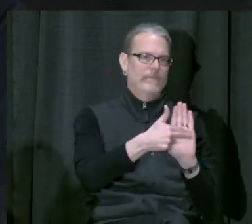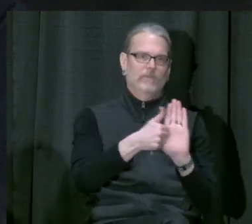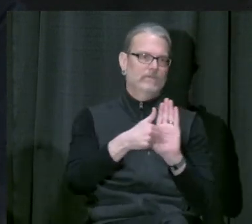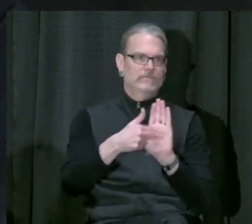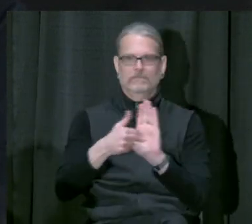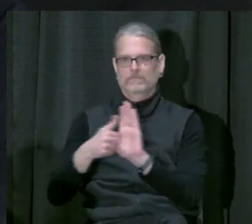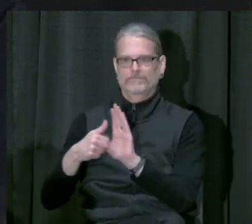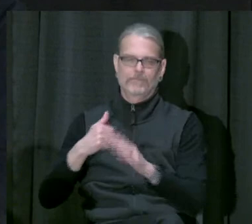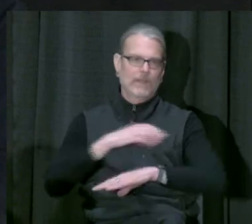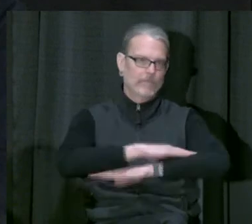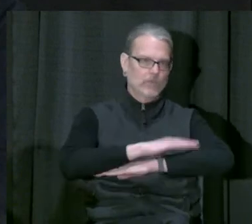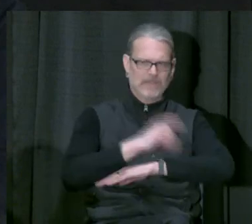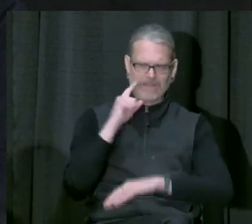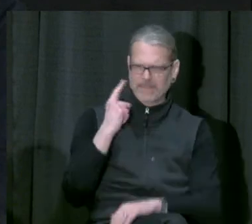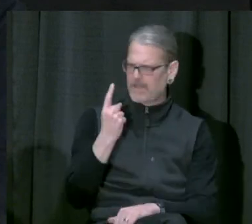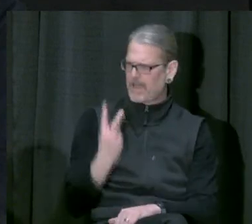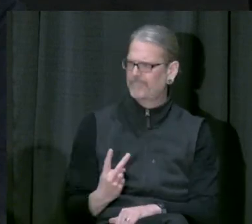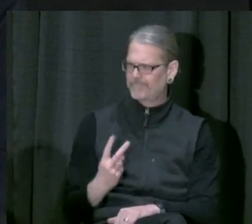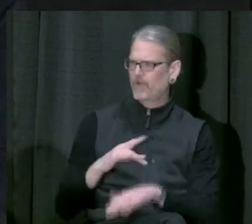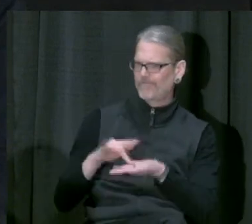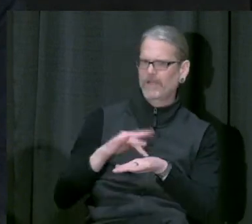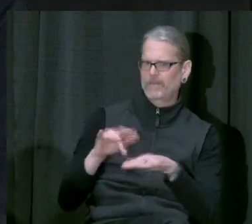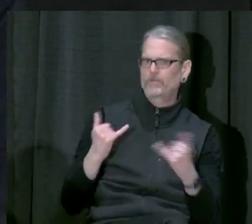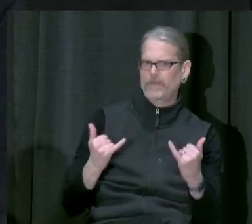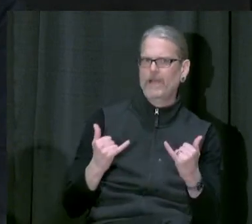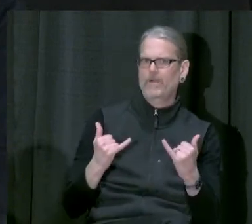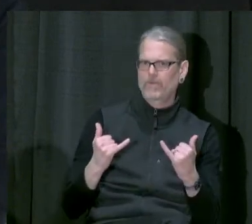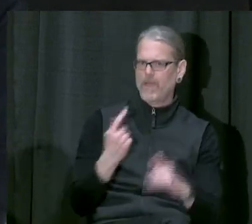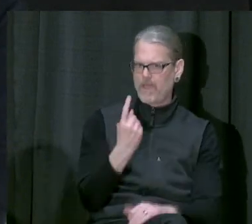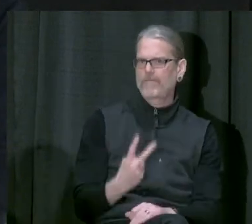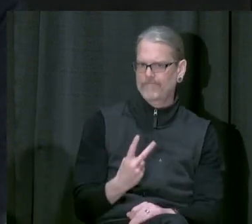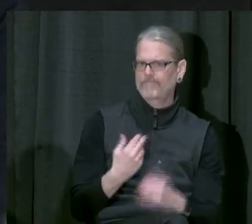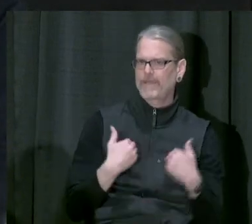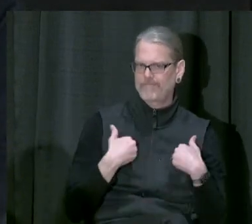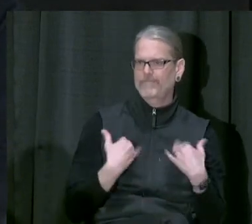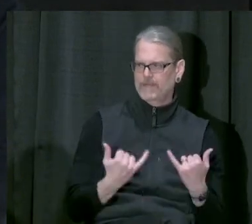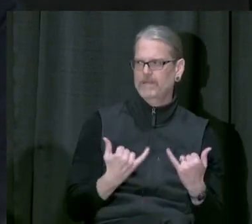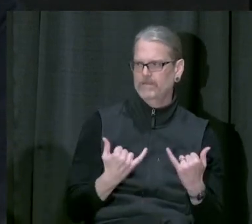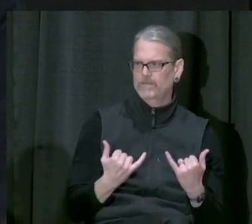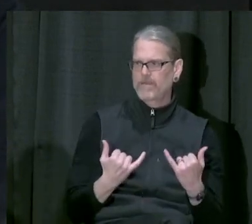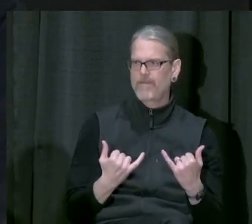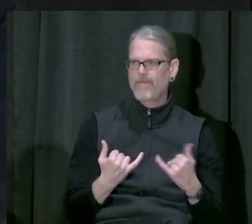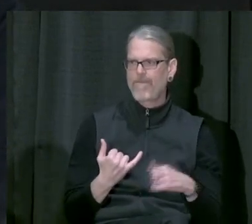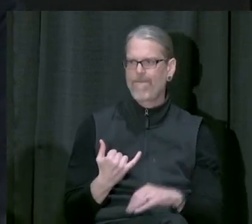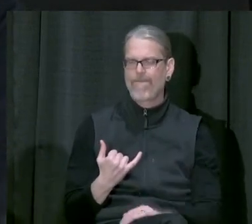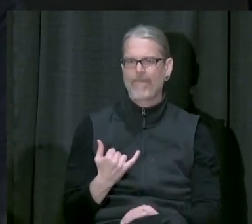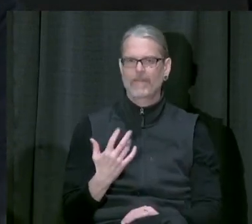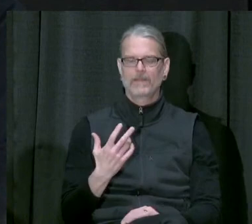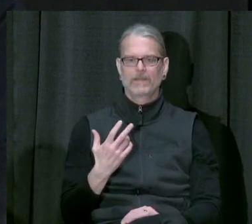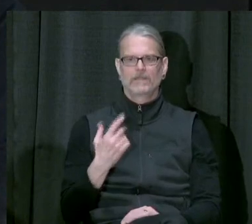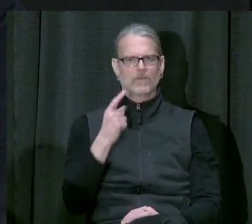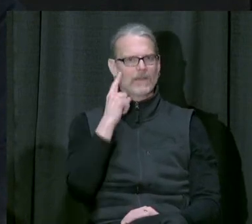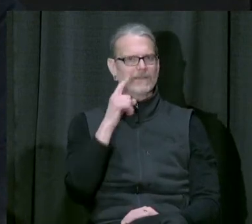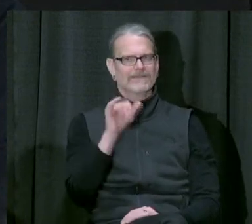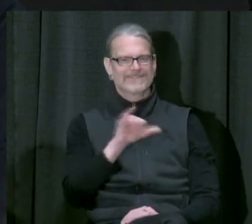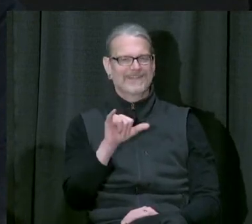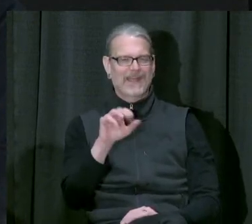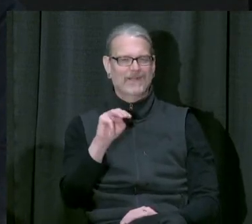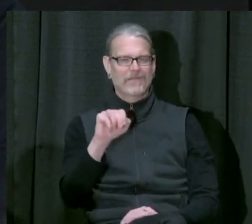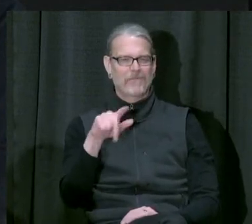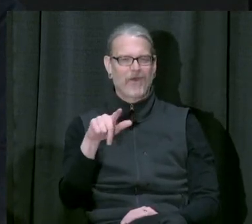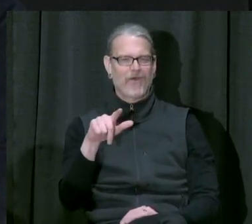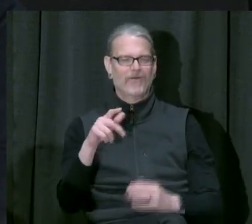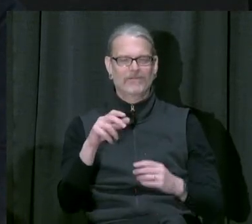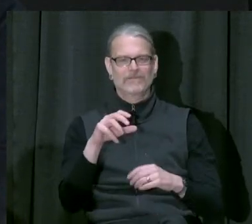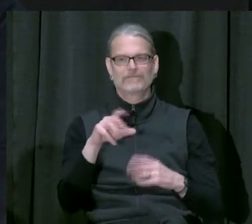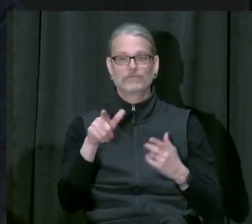the booths. I think half of them or so are labeled. So you can definitely get the experience. I think it's like the mall, where you just